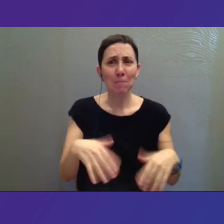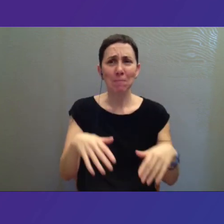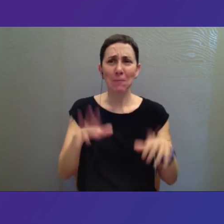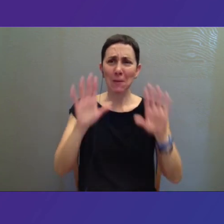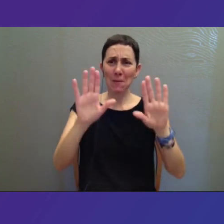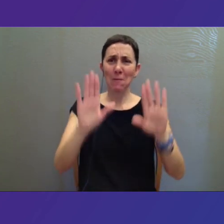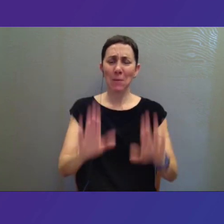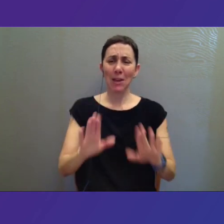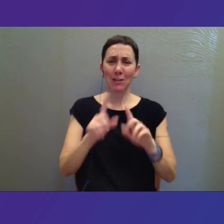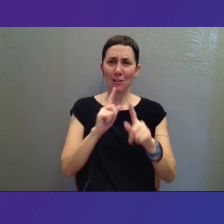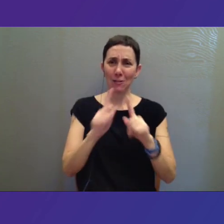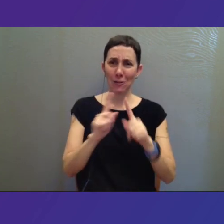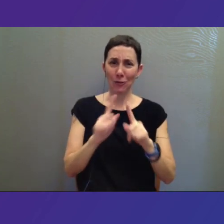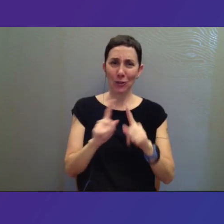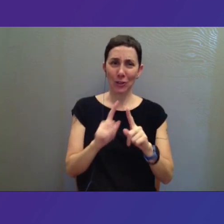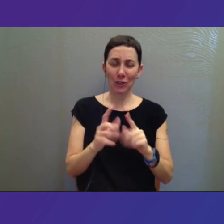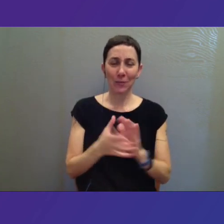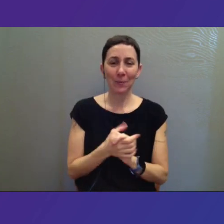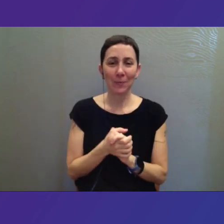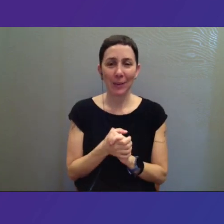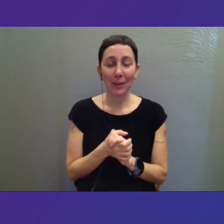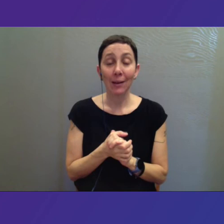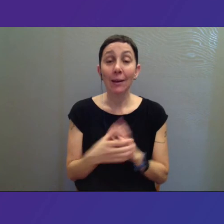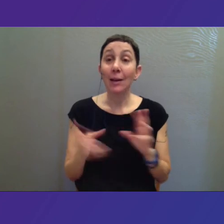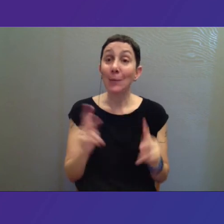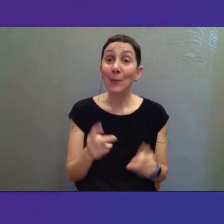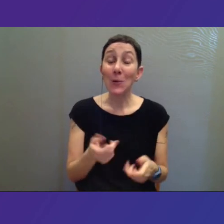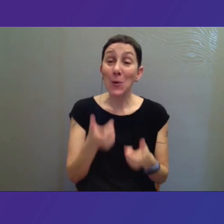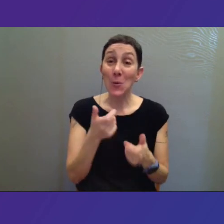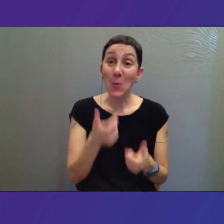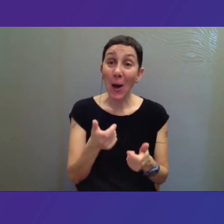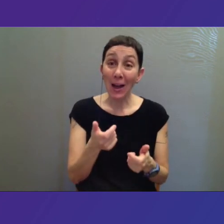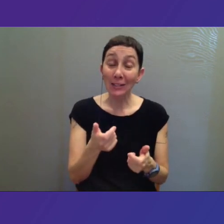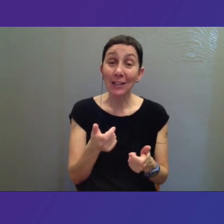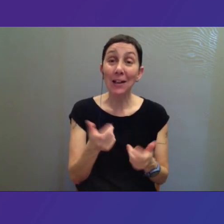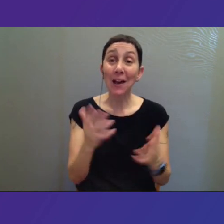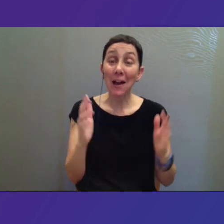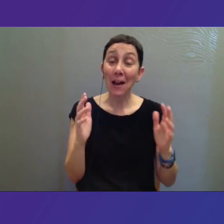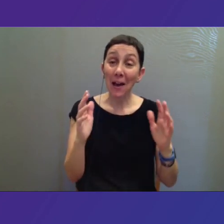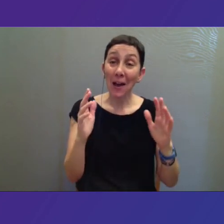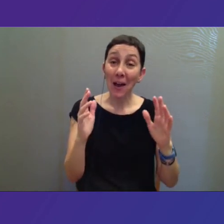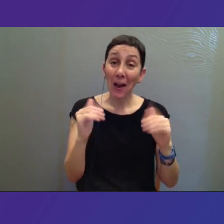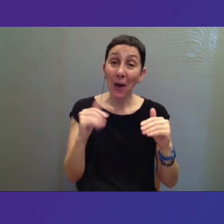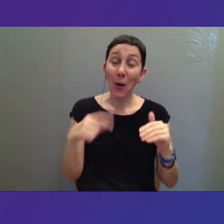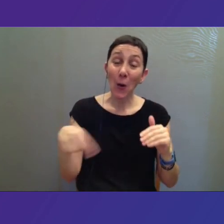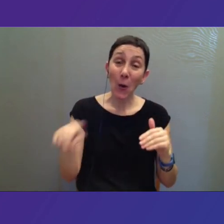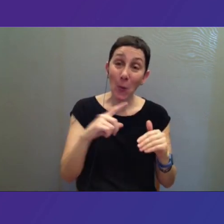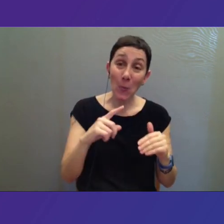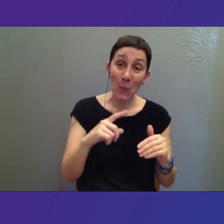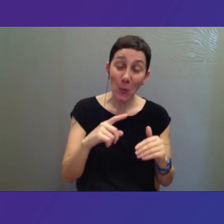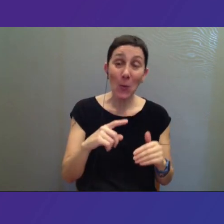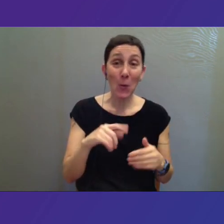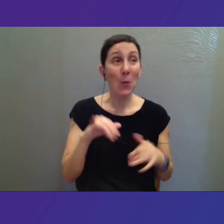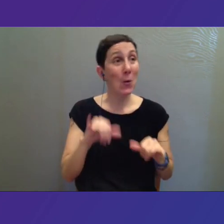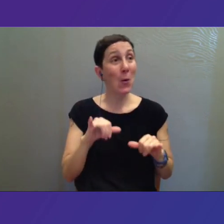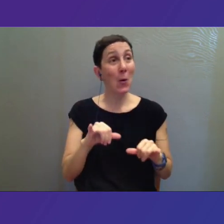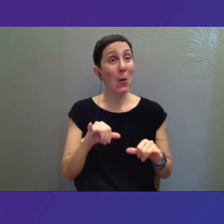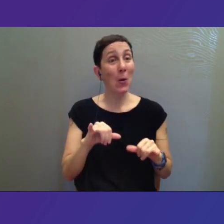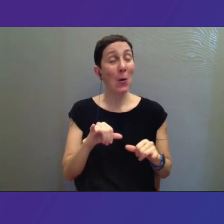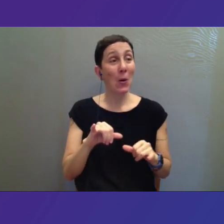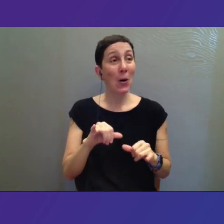conversation. So to our attendees, I hope you all were able to also take away some transformative ideas